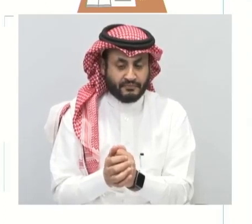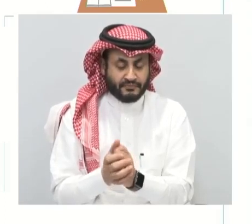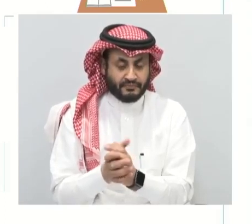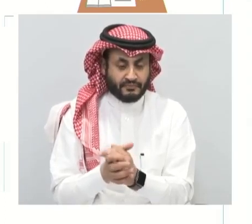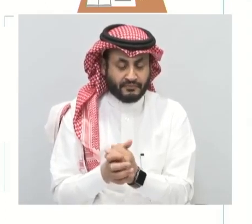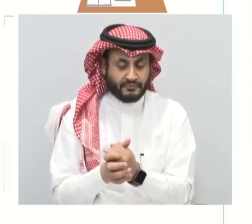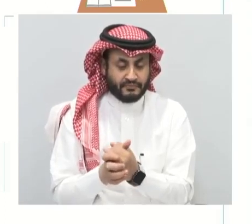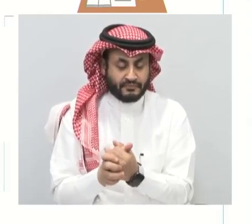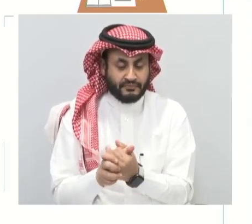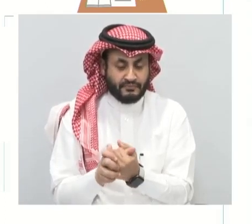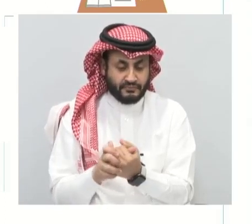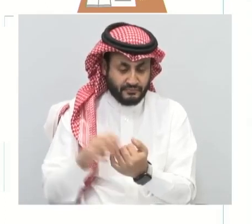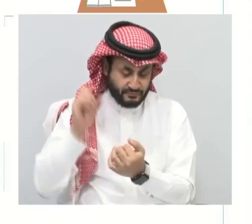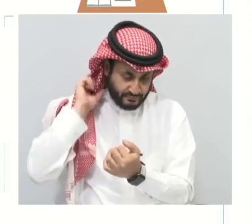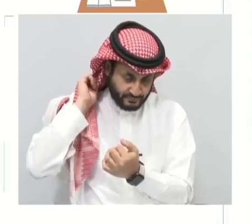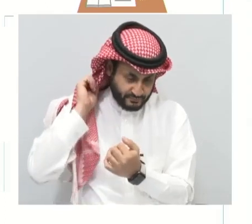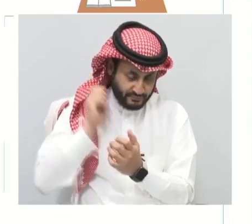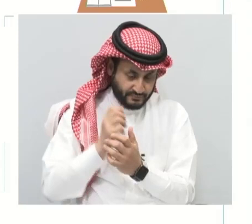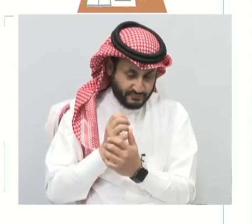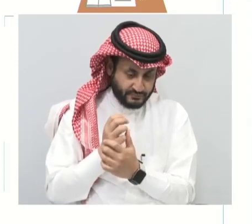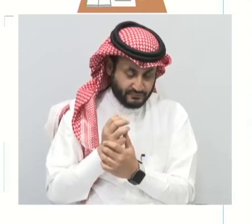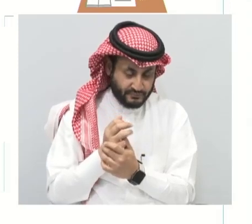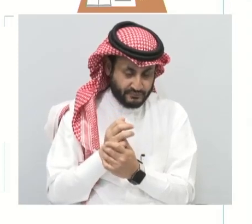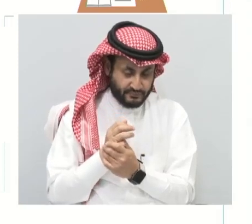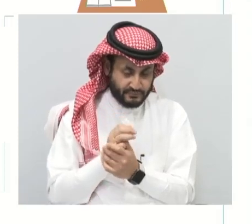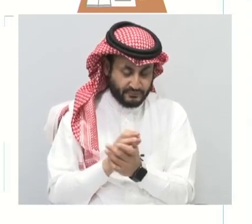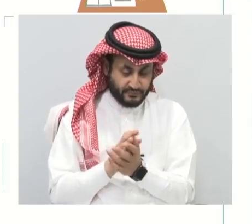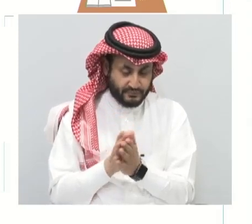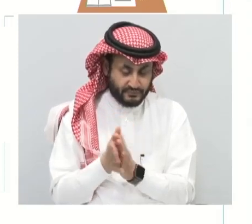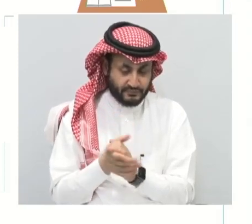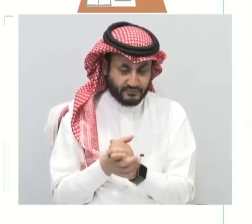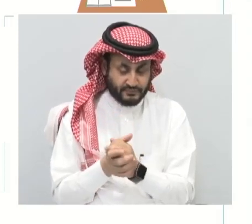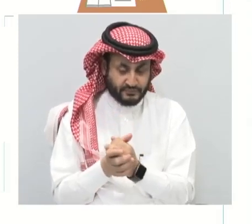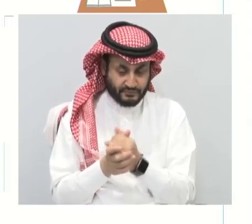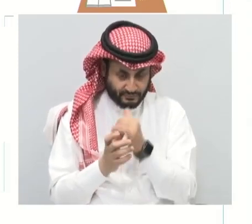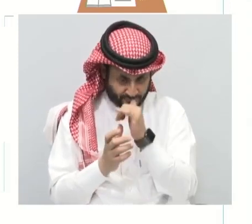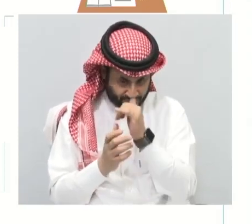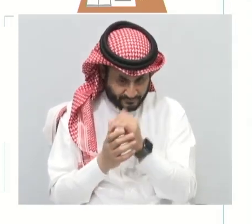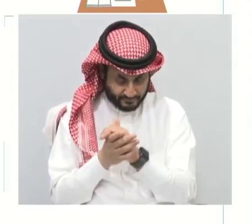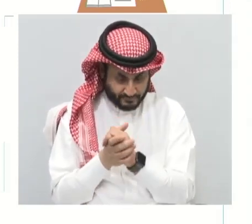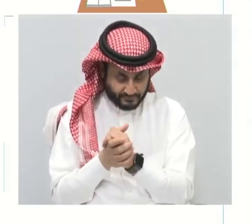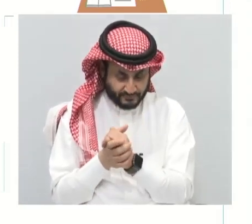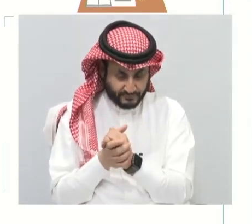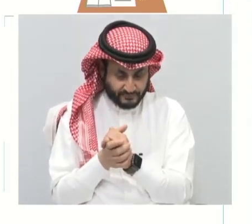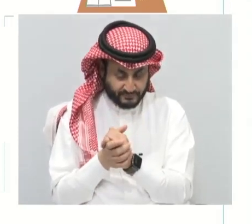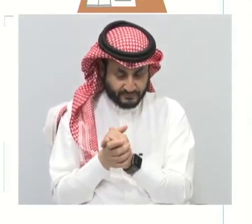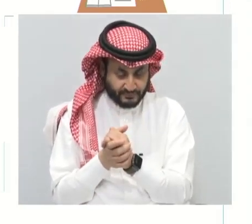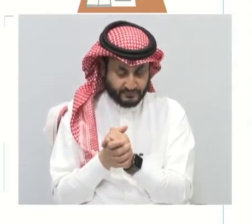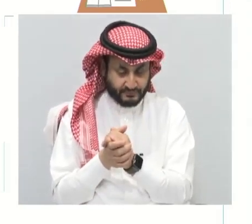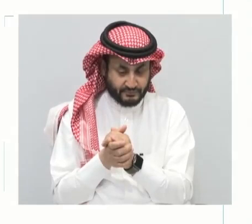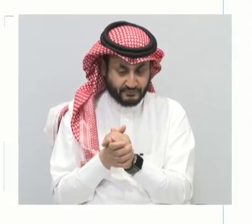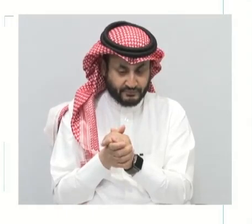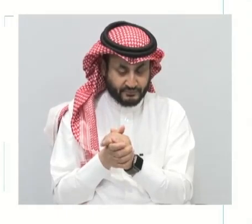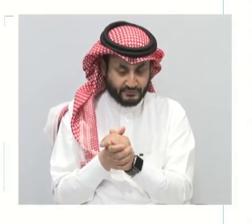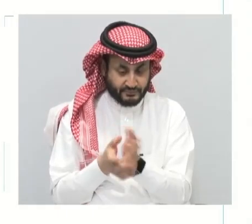or what these favors and what are the usual favors that were people were